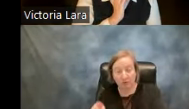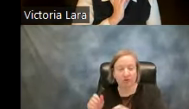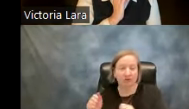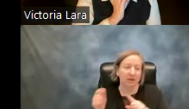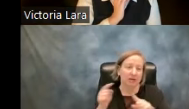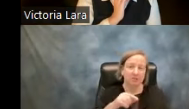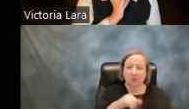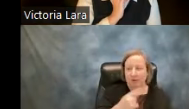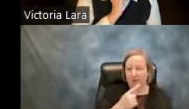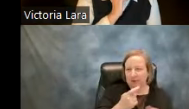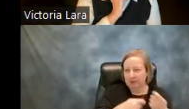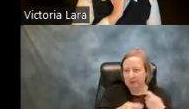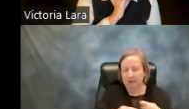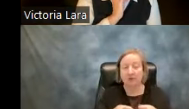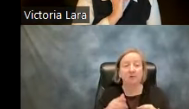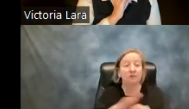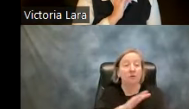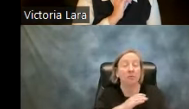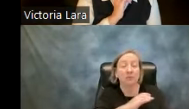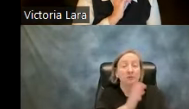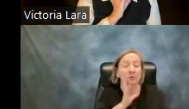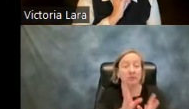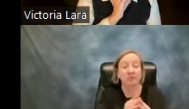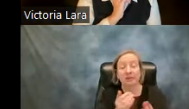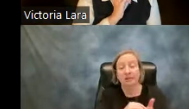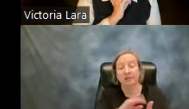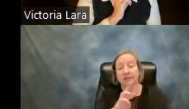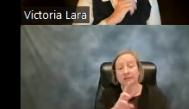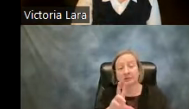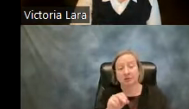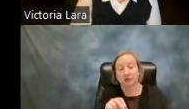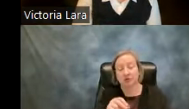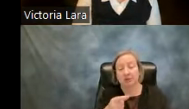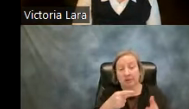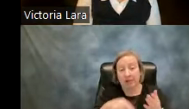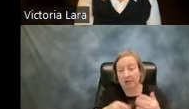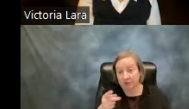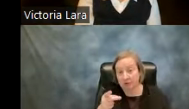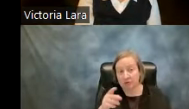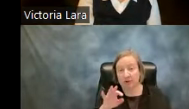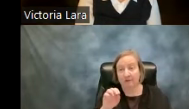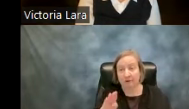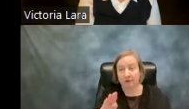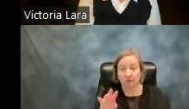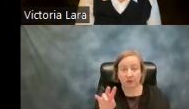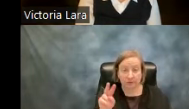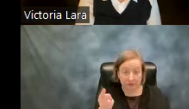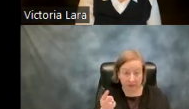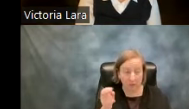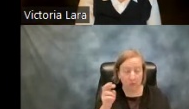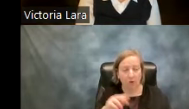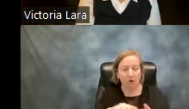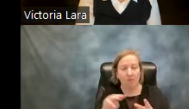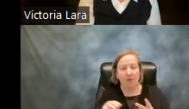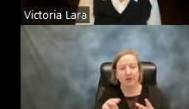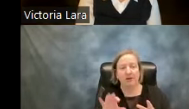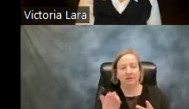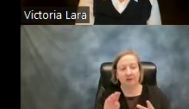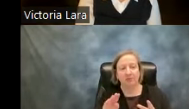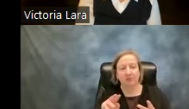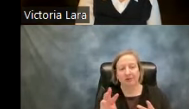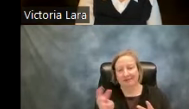ones. And the full commission will meet again at 6:30 p.m. either next Thursday, February 2nd, or Monday, February 6th.